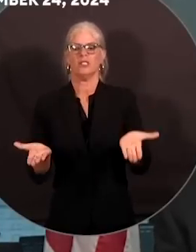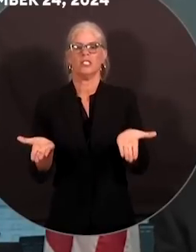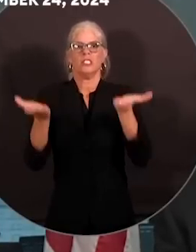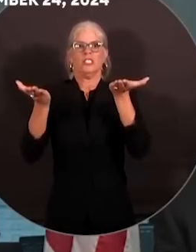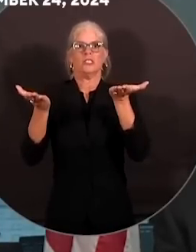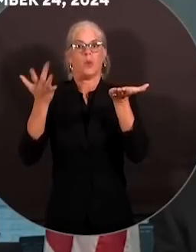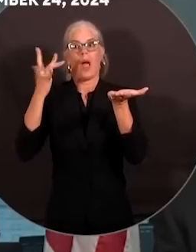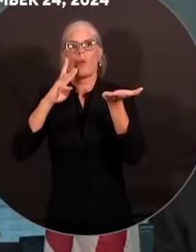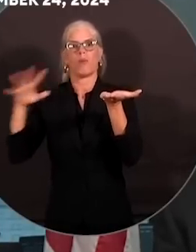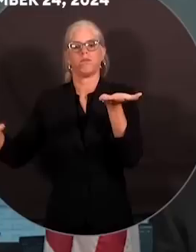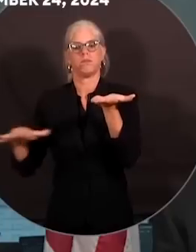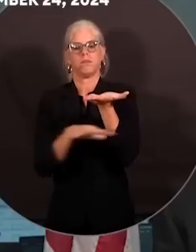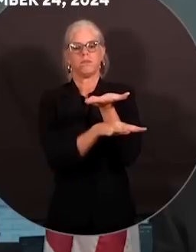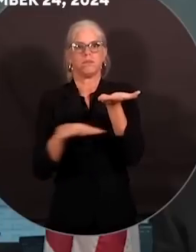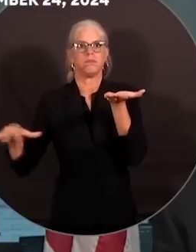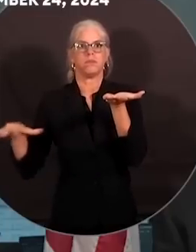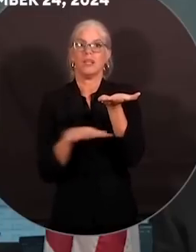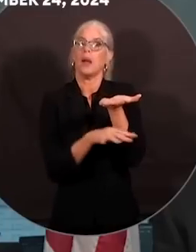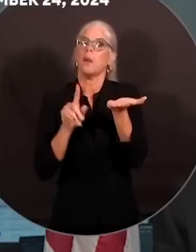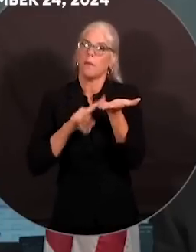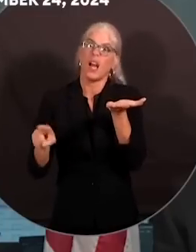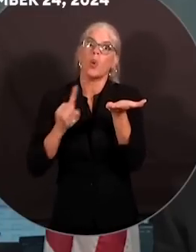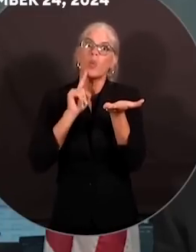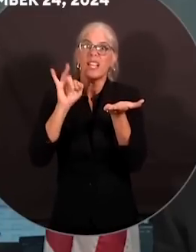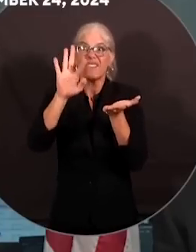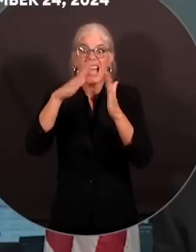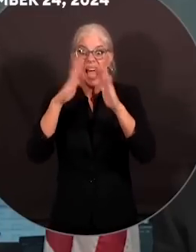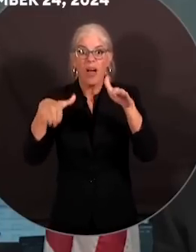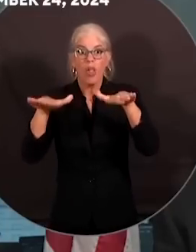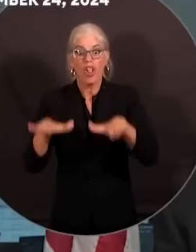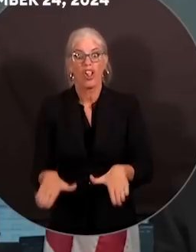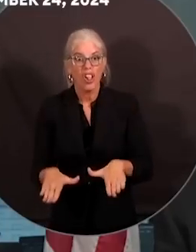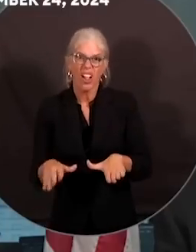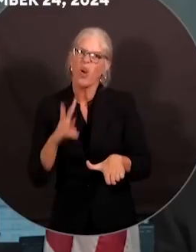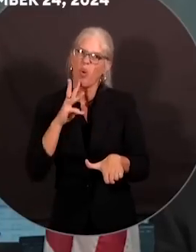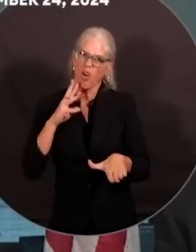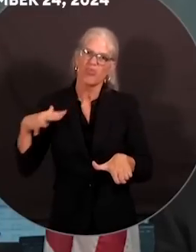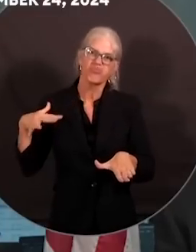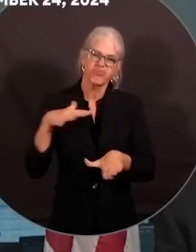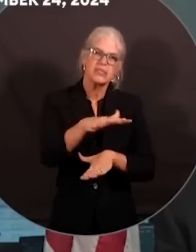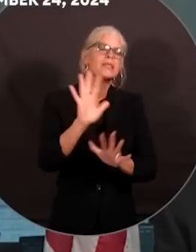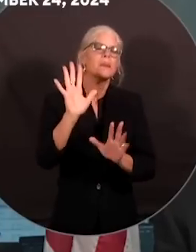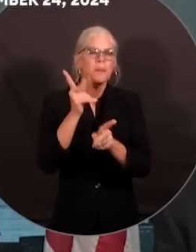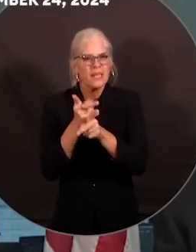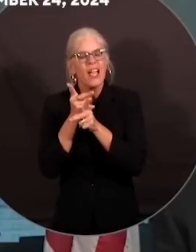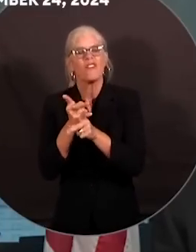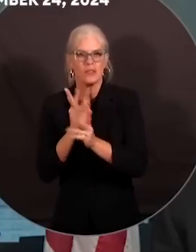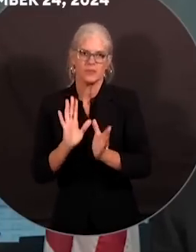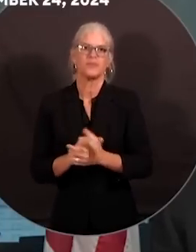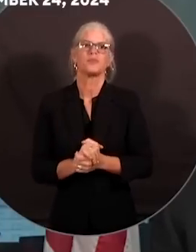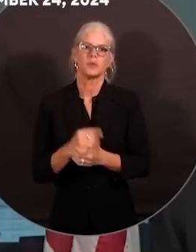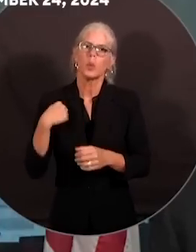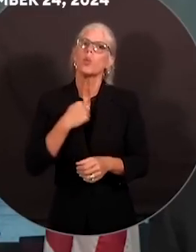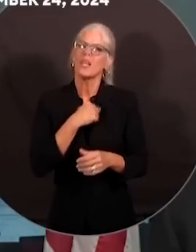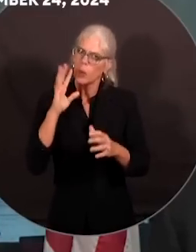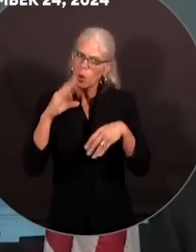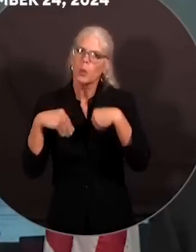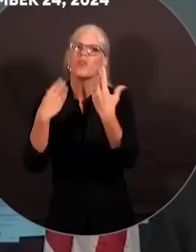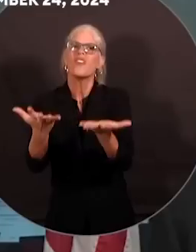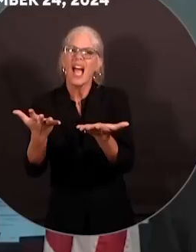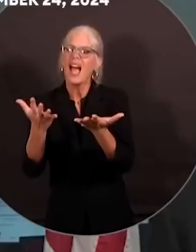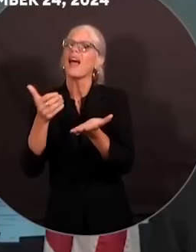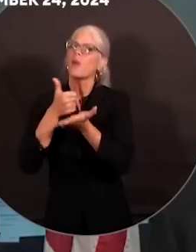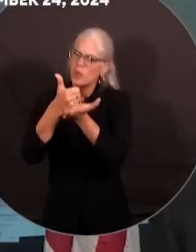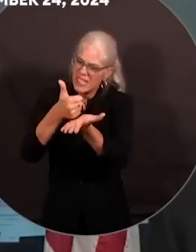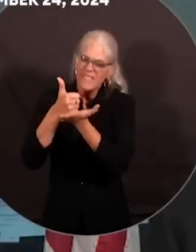is something that could be difficult. So I think we're going to be fine on this stuff. We'll provide relief with Kevin